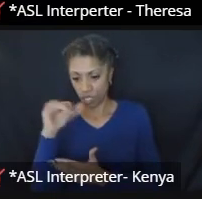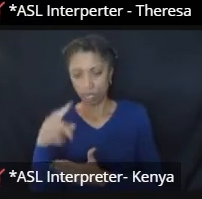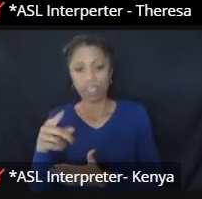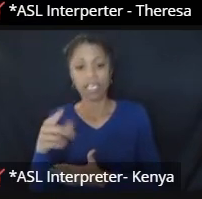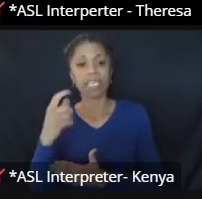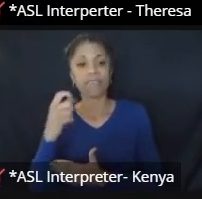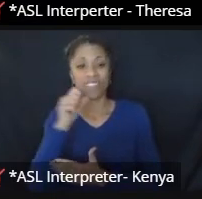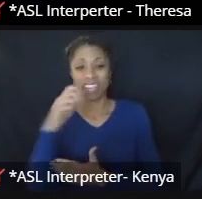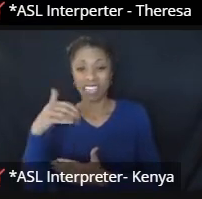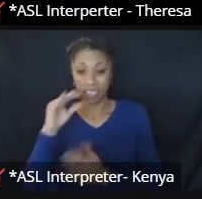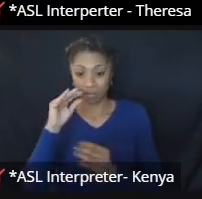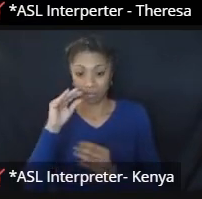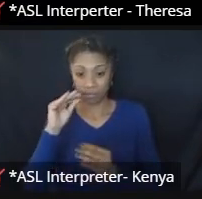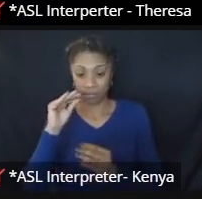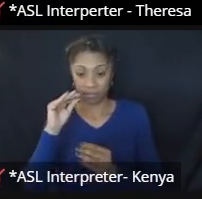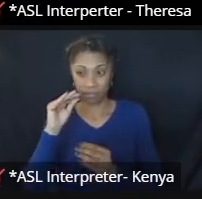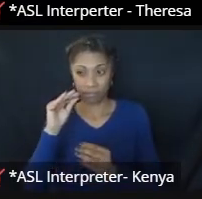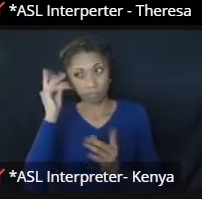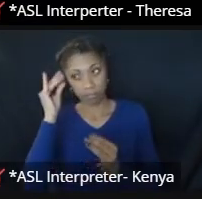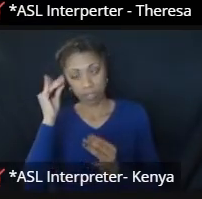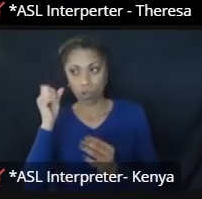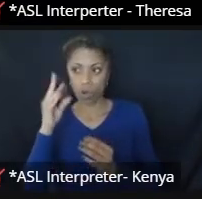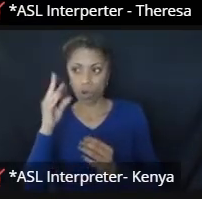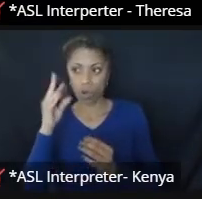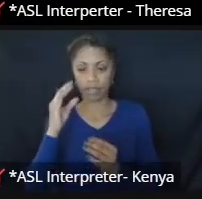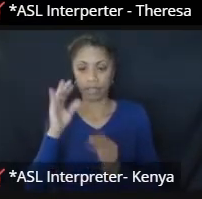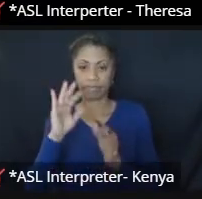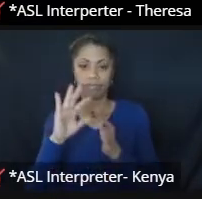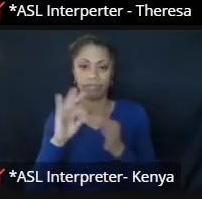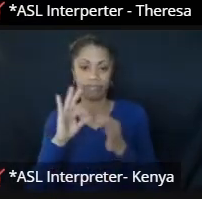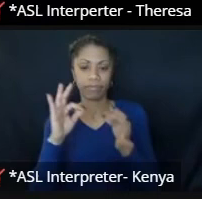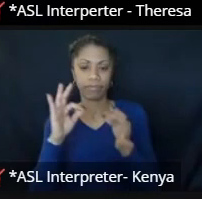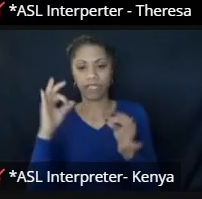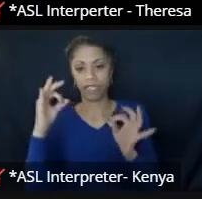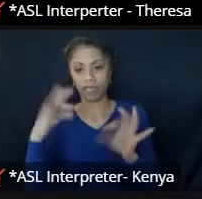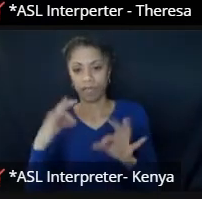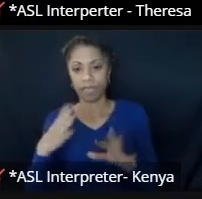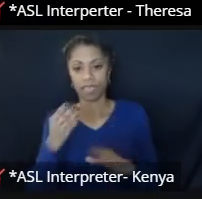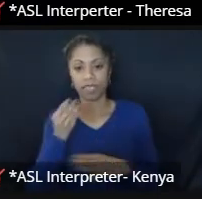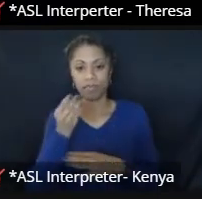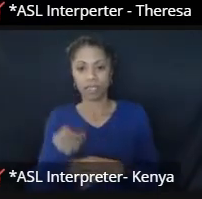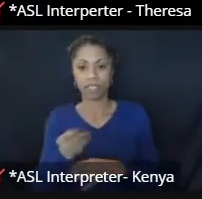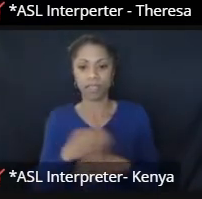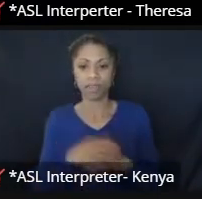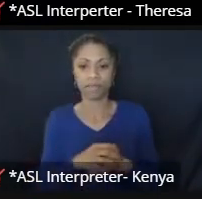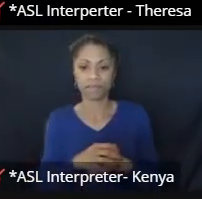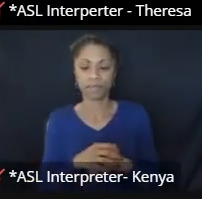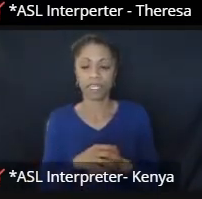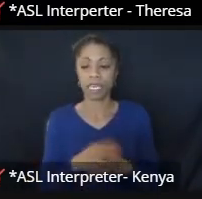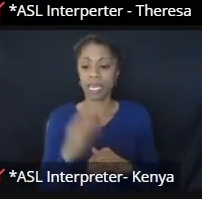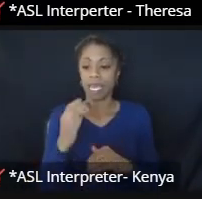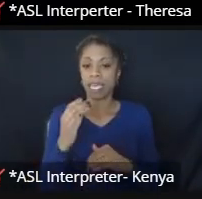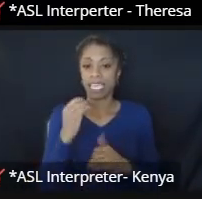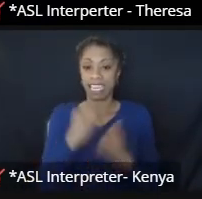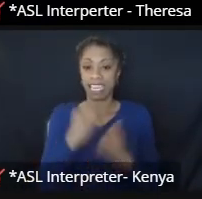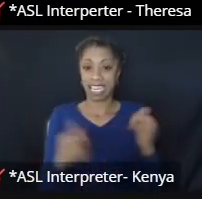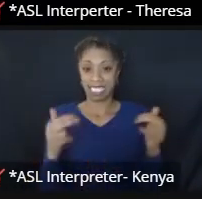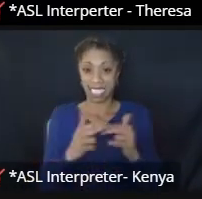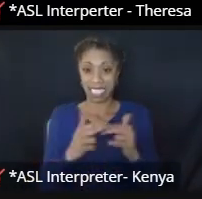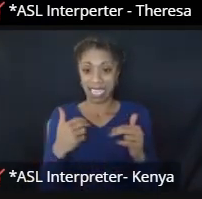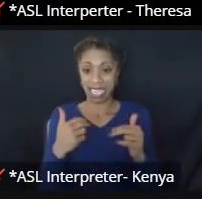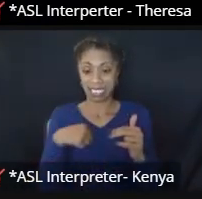chat. The last slide has my information and Melody's if you want to contact us